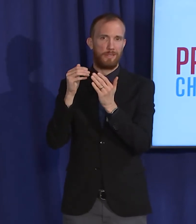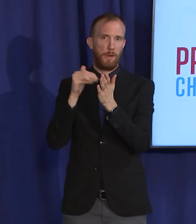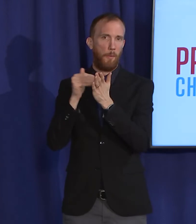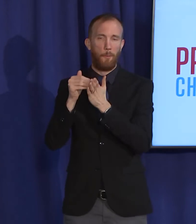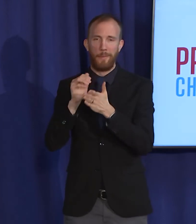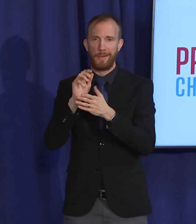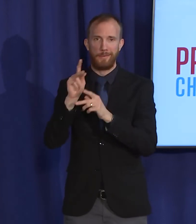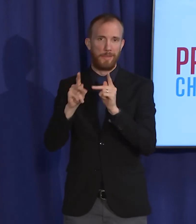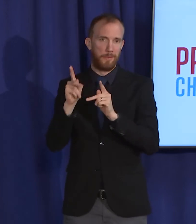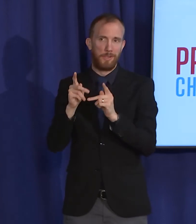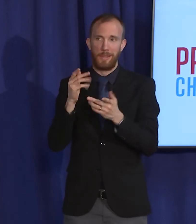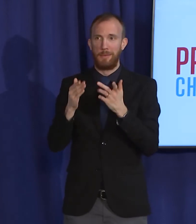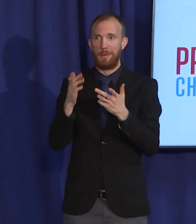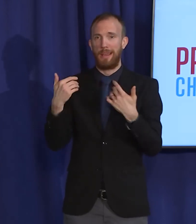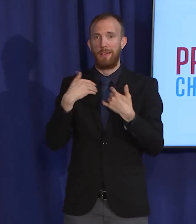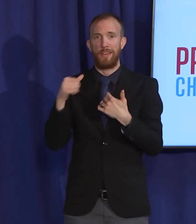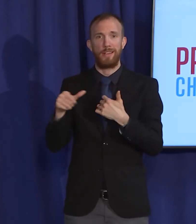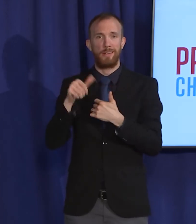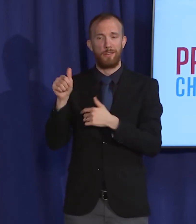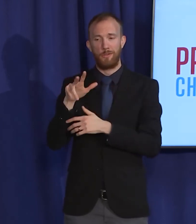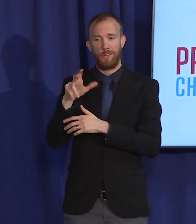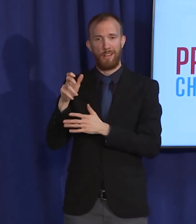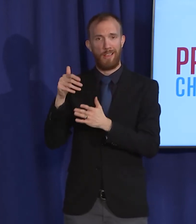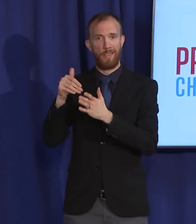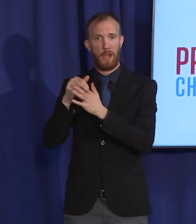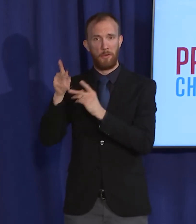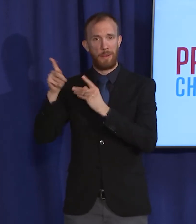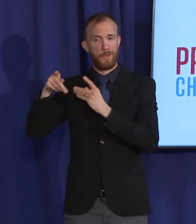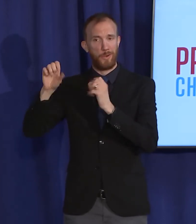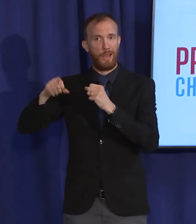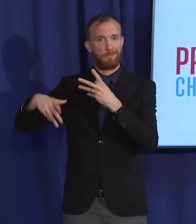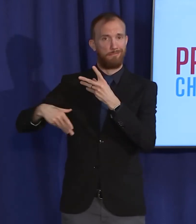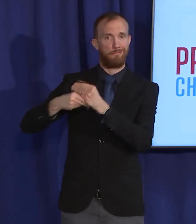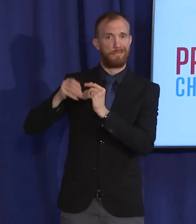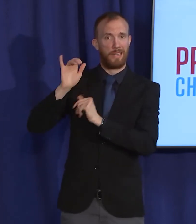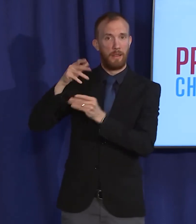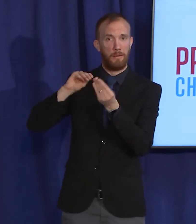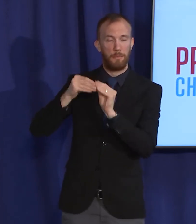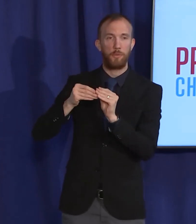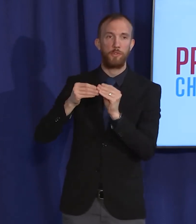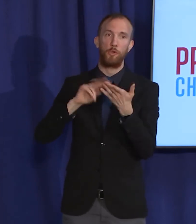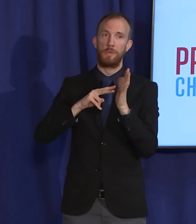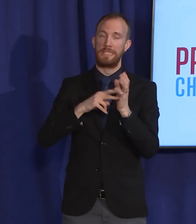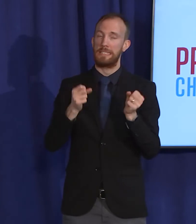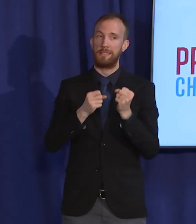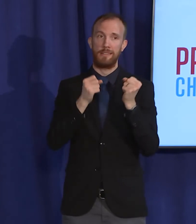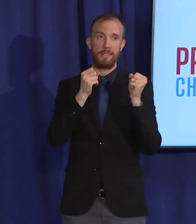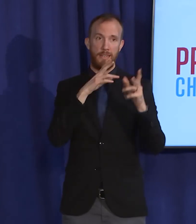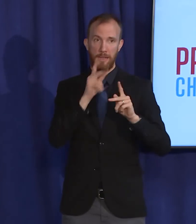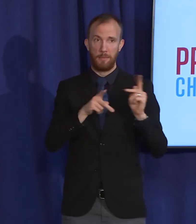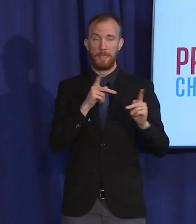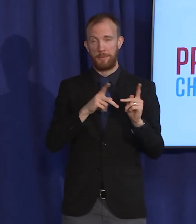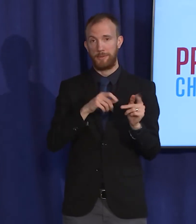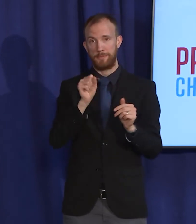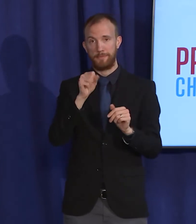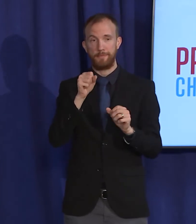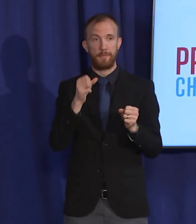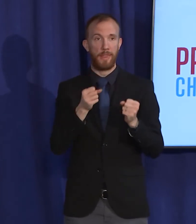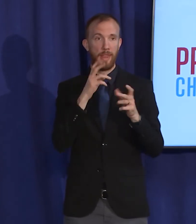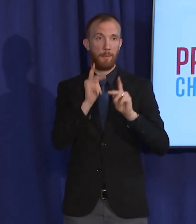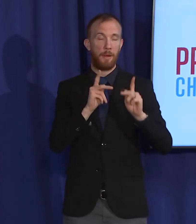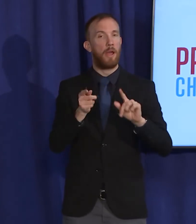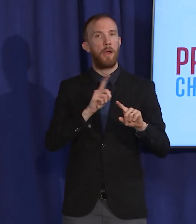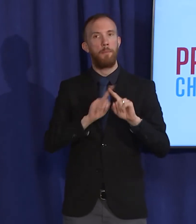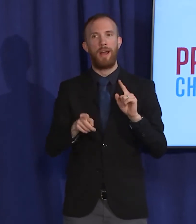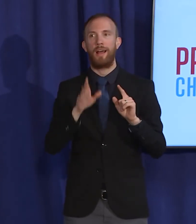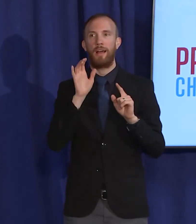are estimating maybe another 300,000, something in that phase, in that range. It is a lot of people, like no doubt about it. But it is the move that